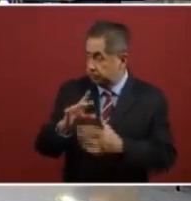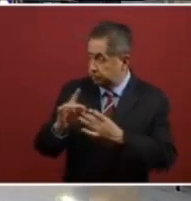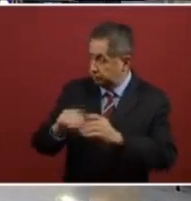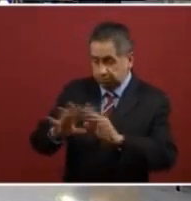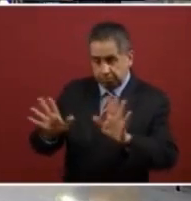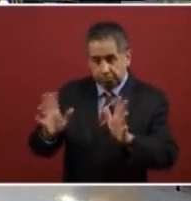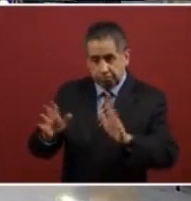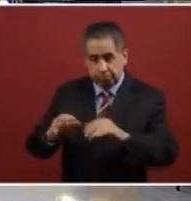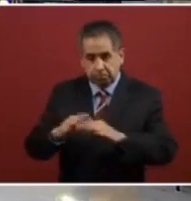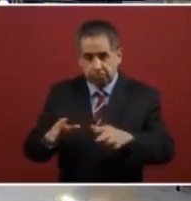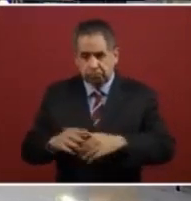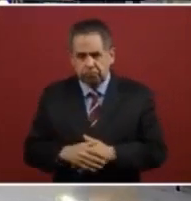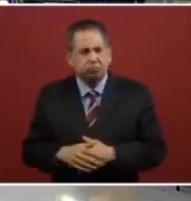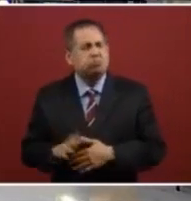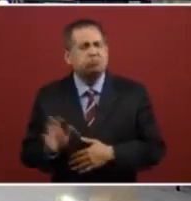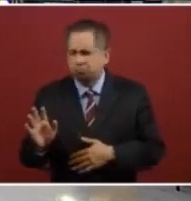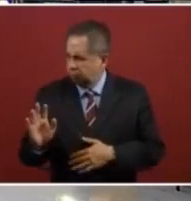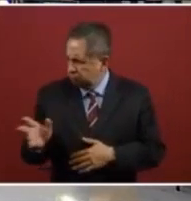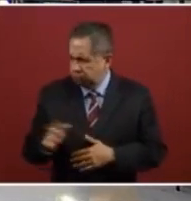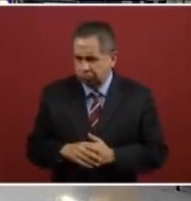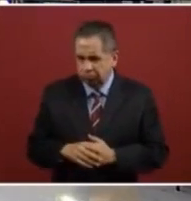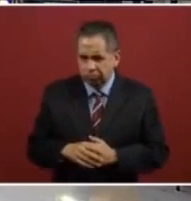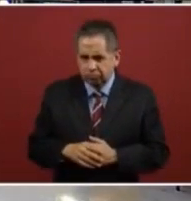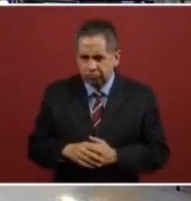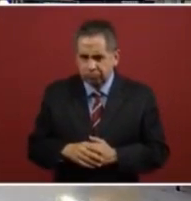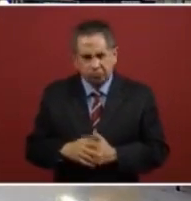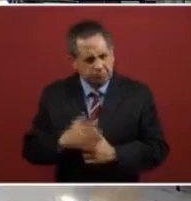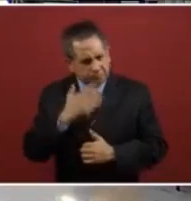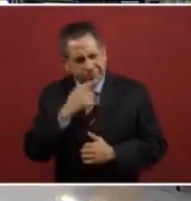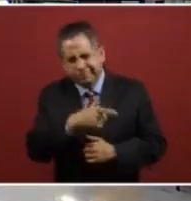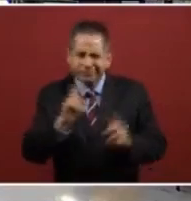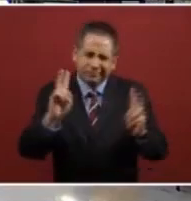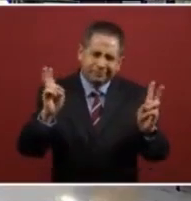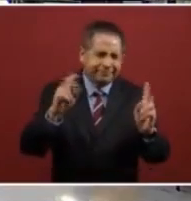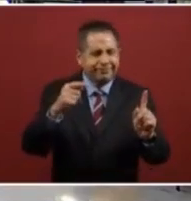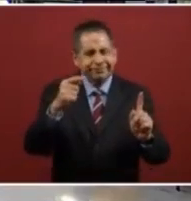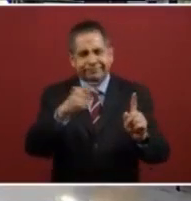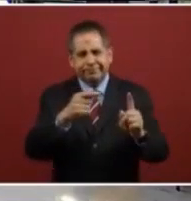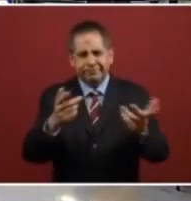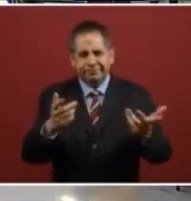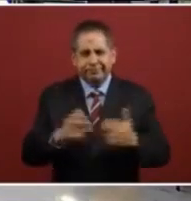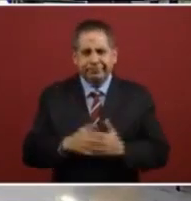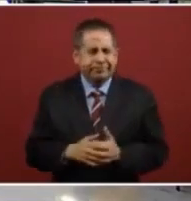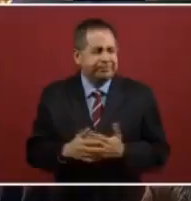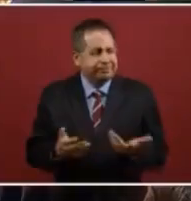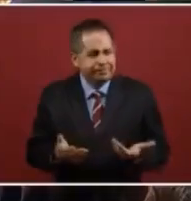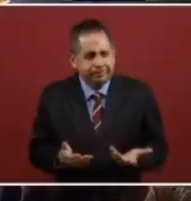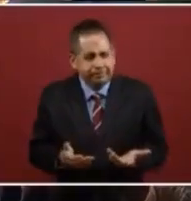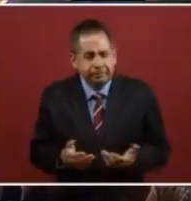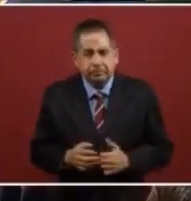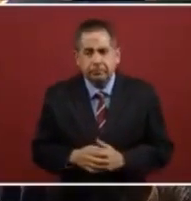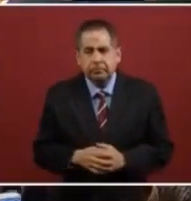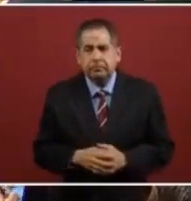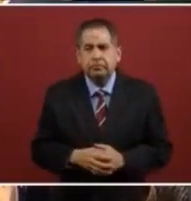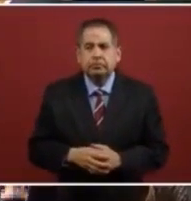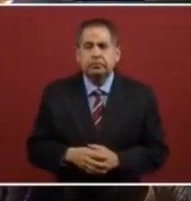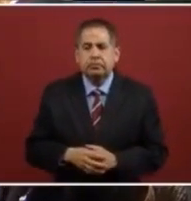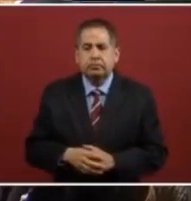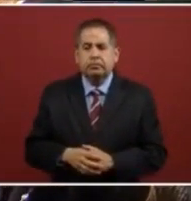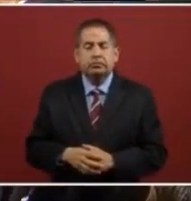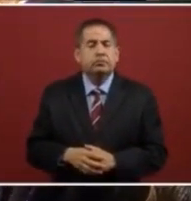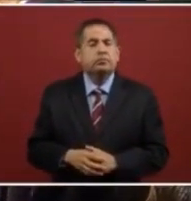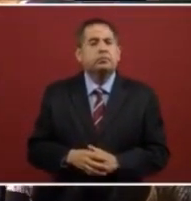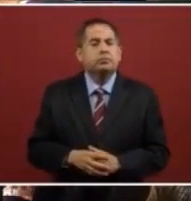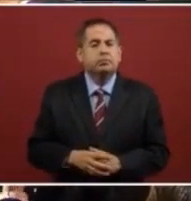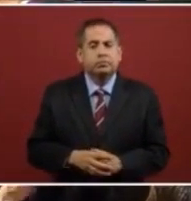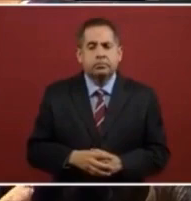sure they've Ah, sí, already pero asked and got an Es que es buen explanation. tema. He says it is a Vamos a good. debatirlo. He says it's a good theme or